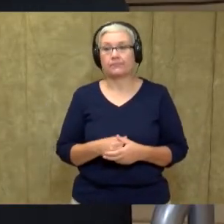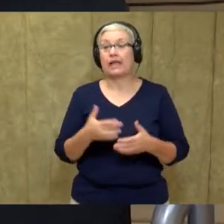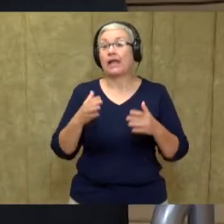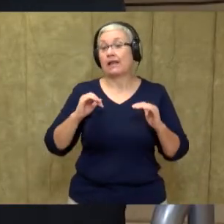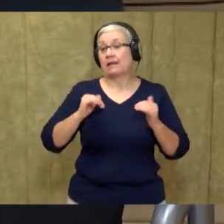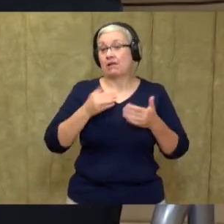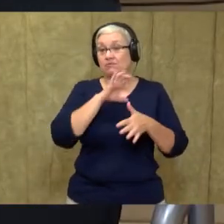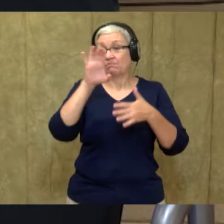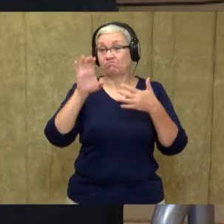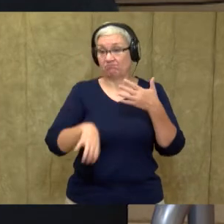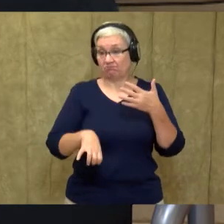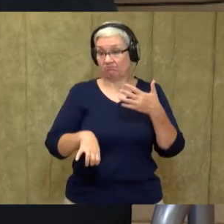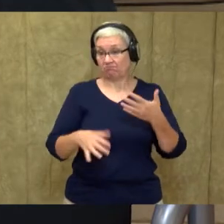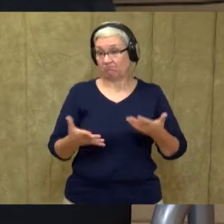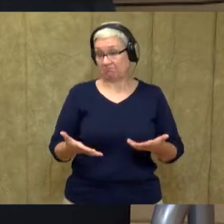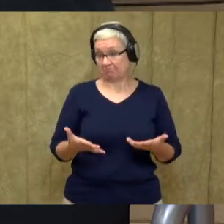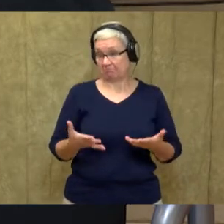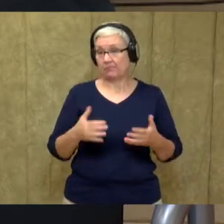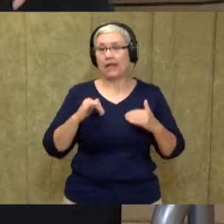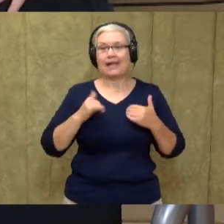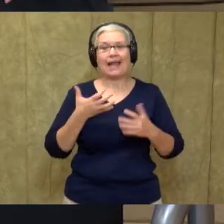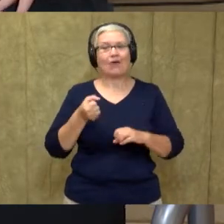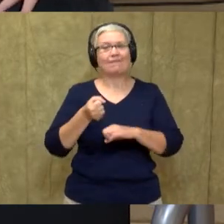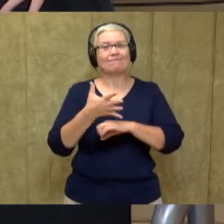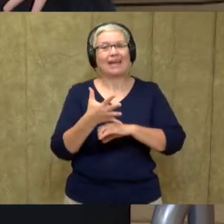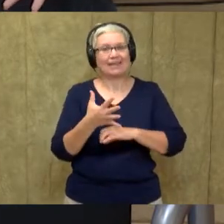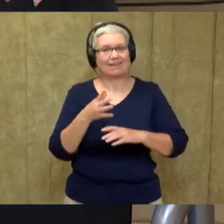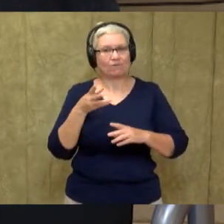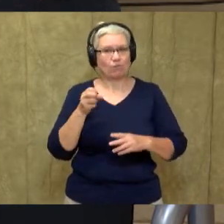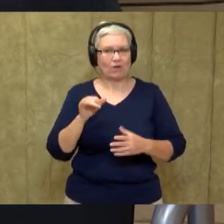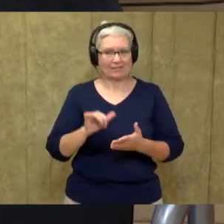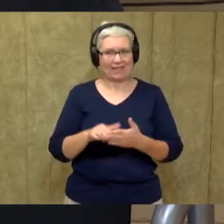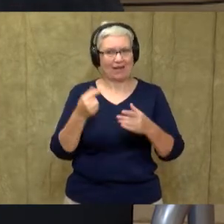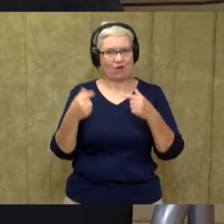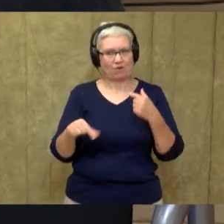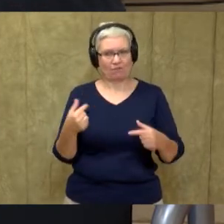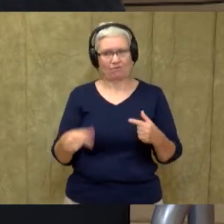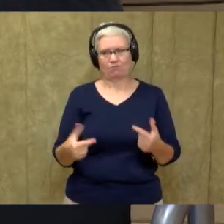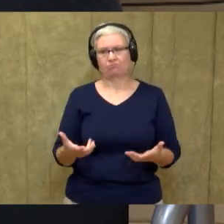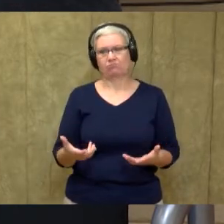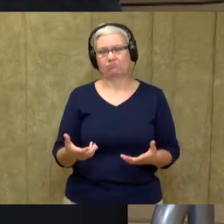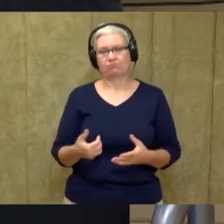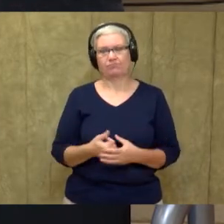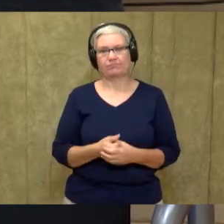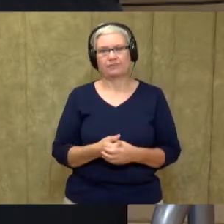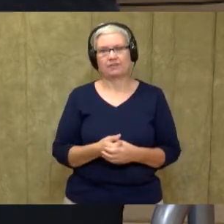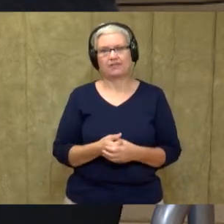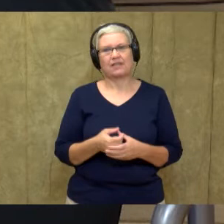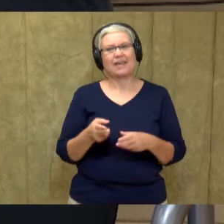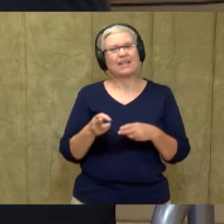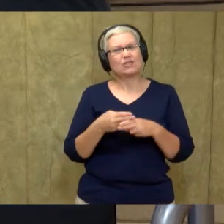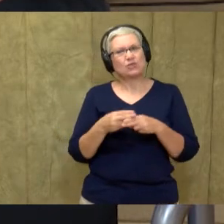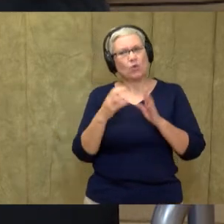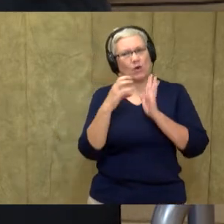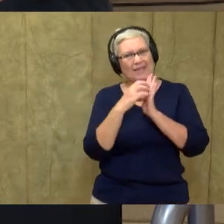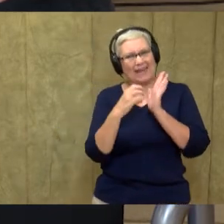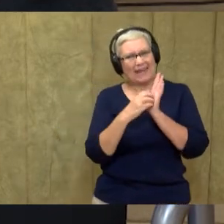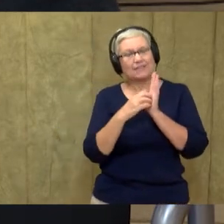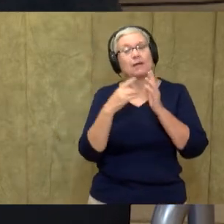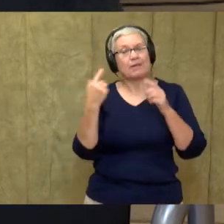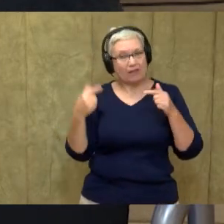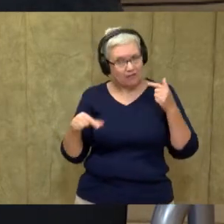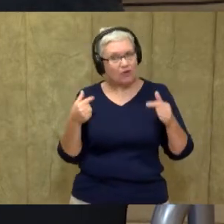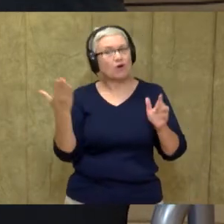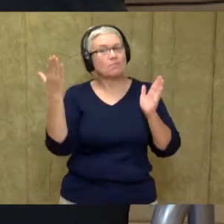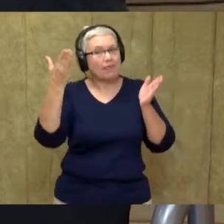his argument and how effective was that argument, okay? And it's a very short text, and that argument is there.